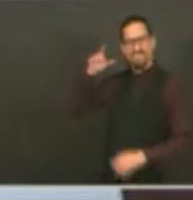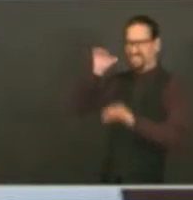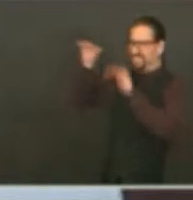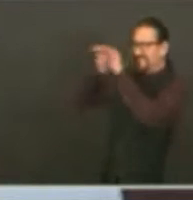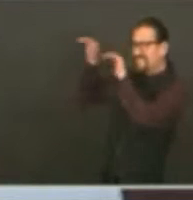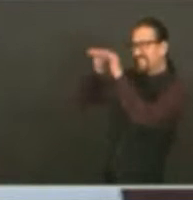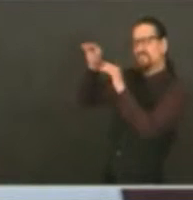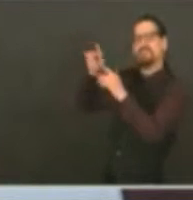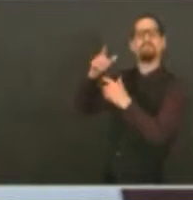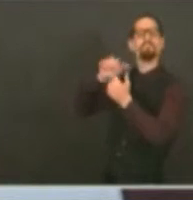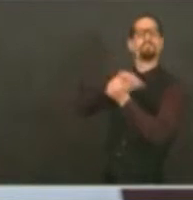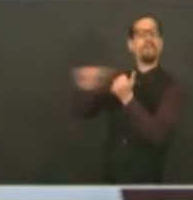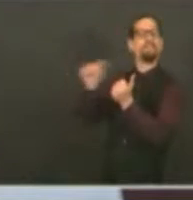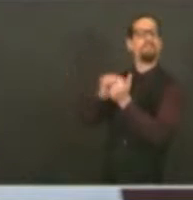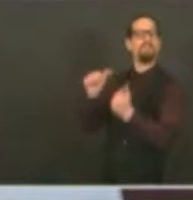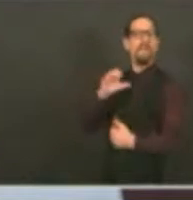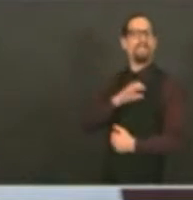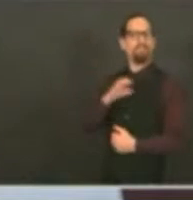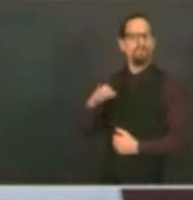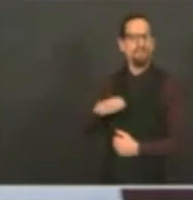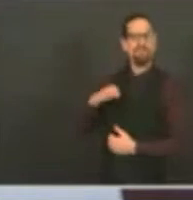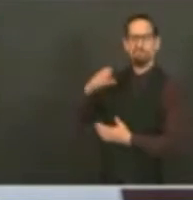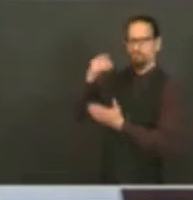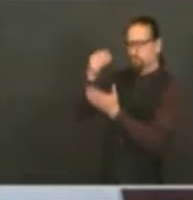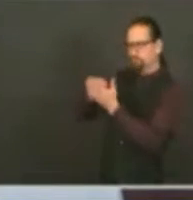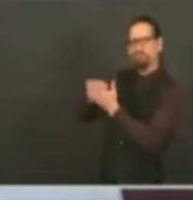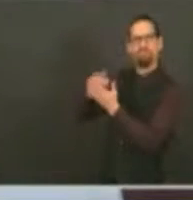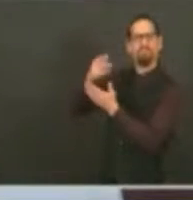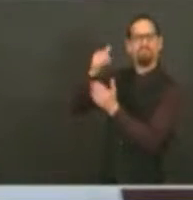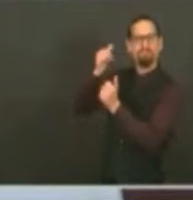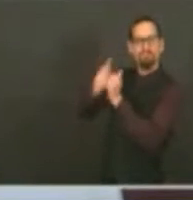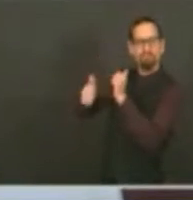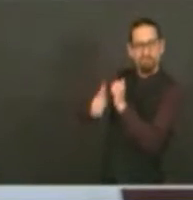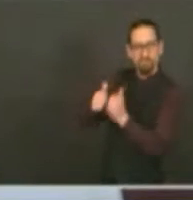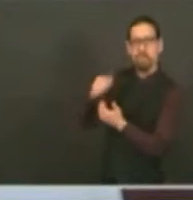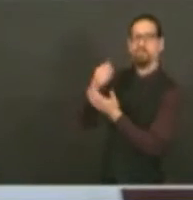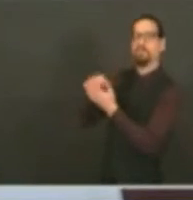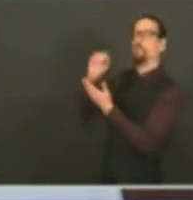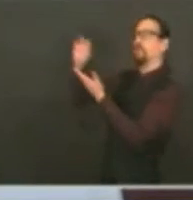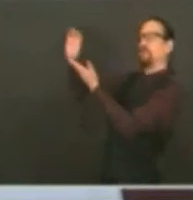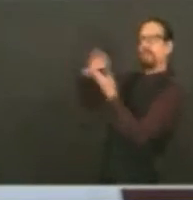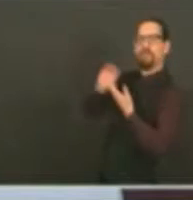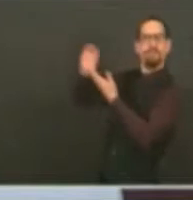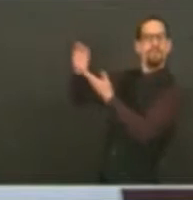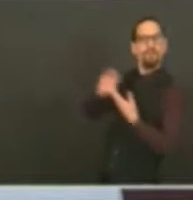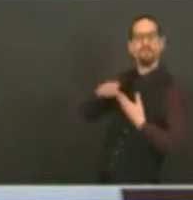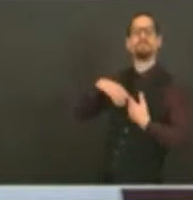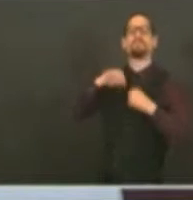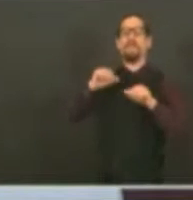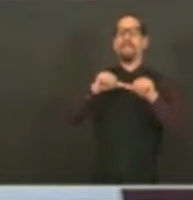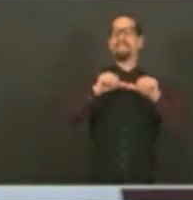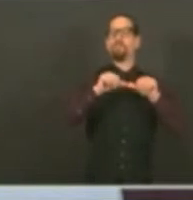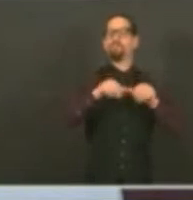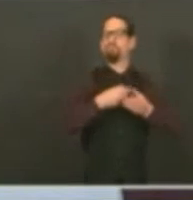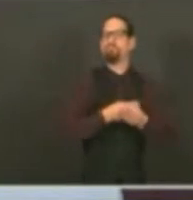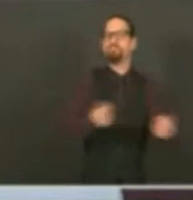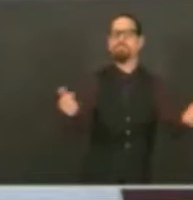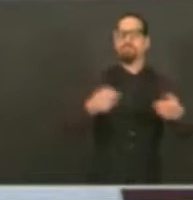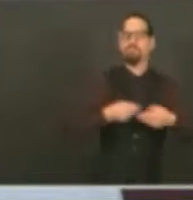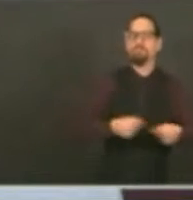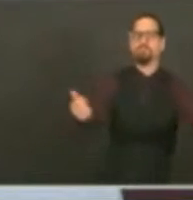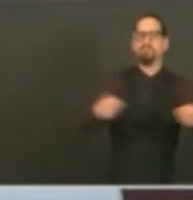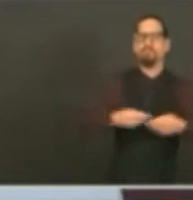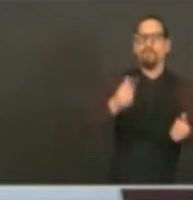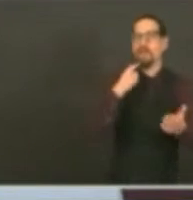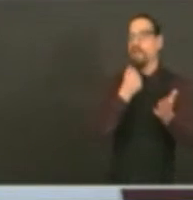assistance. And as soon as that comes, we will get that out the door. Okay, so now you may be wondering what happens after the